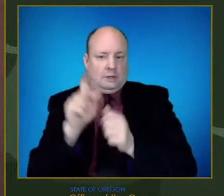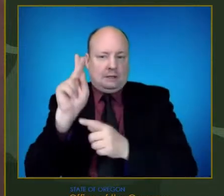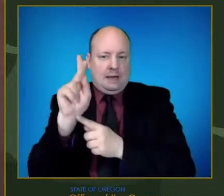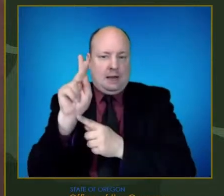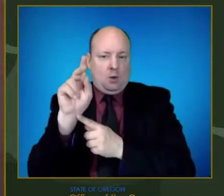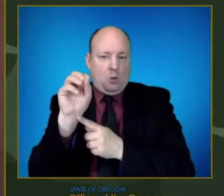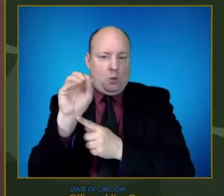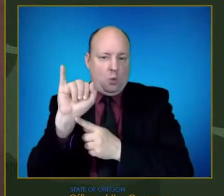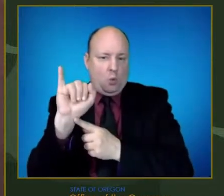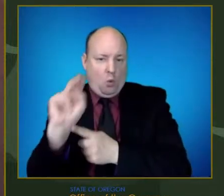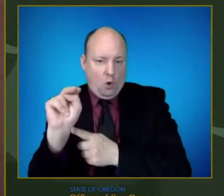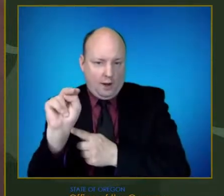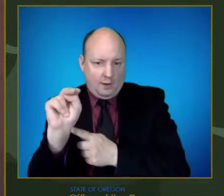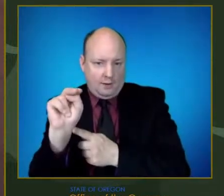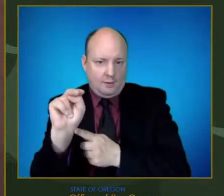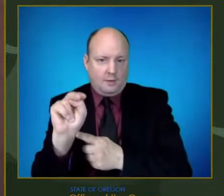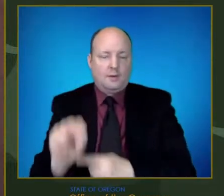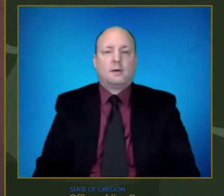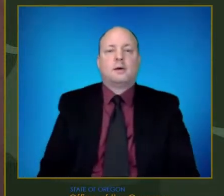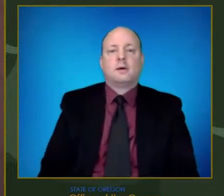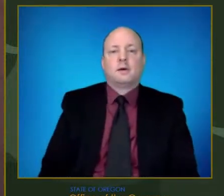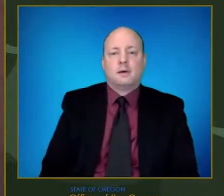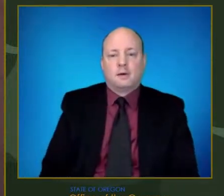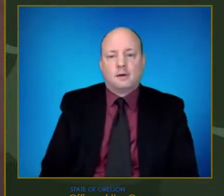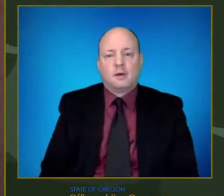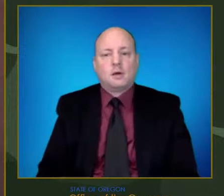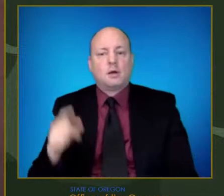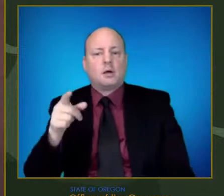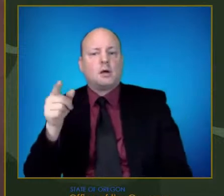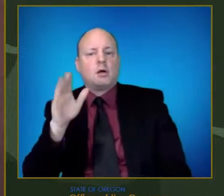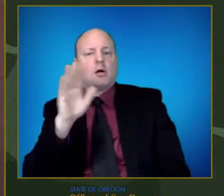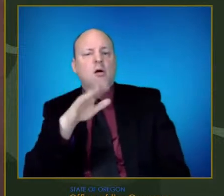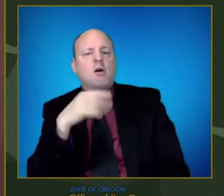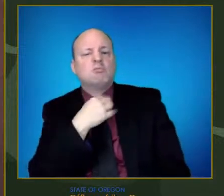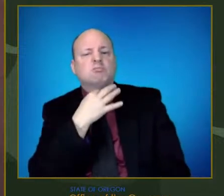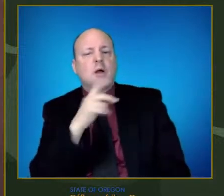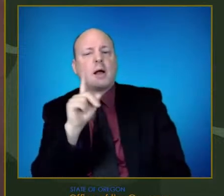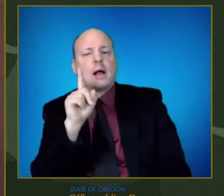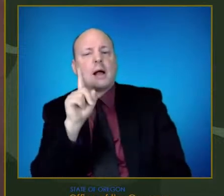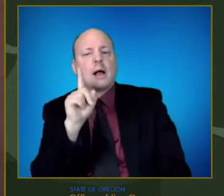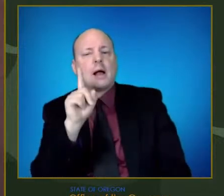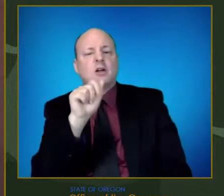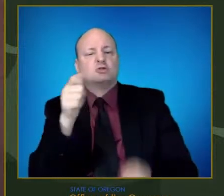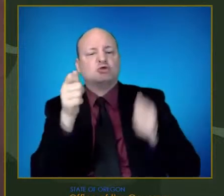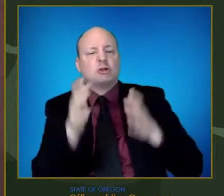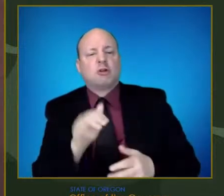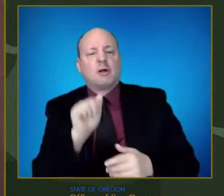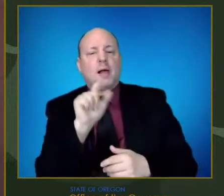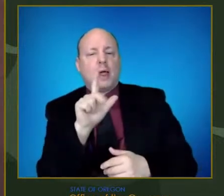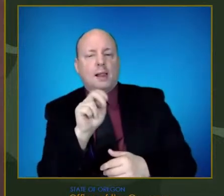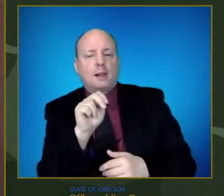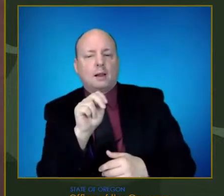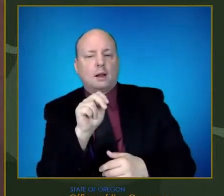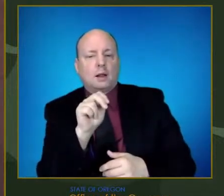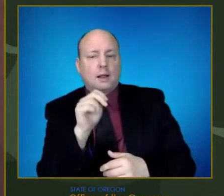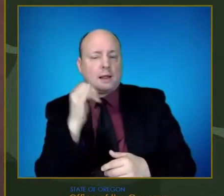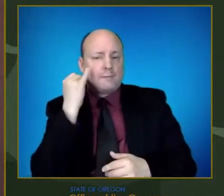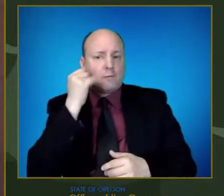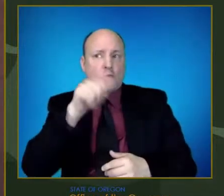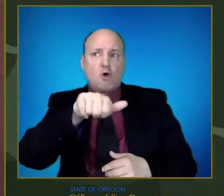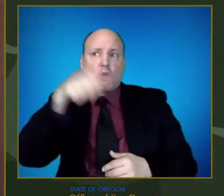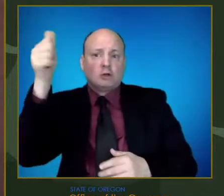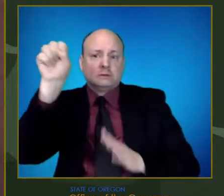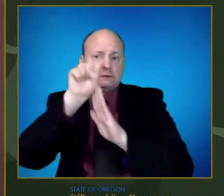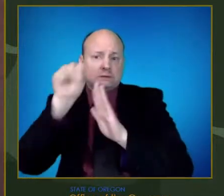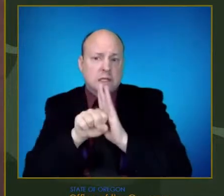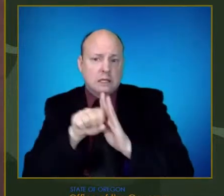good morning. Question for Director Allen. States across the country, including Washington, are informing the public